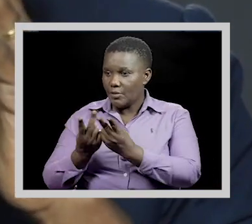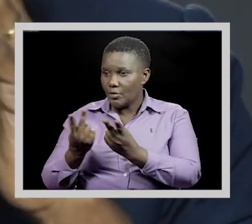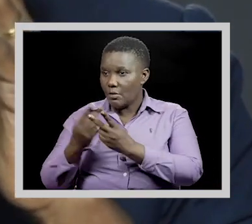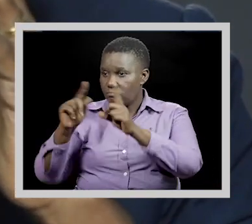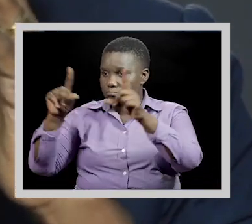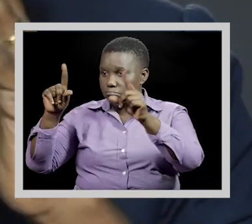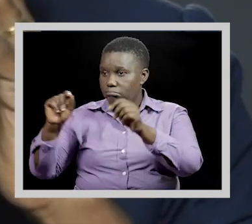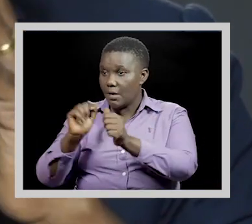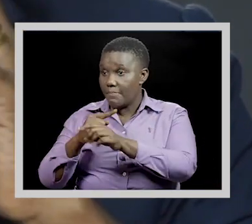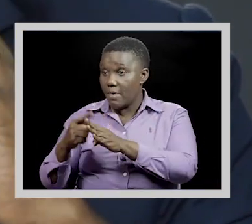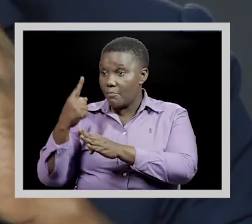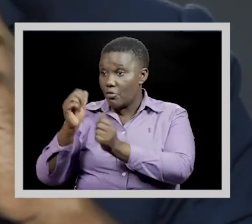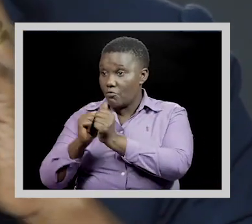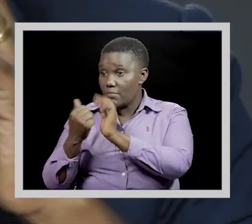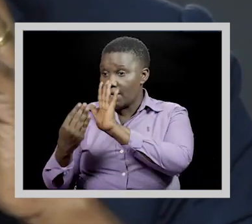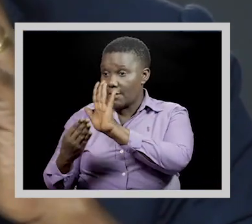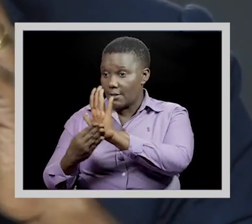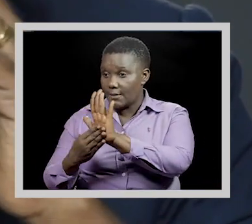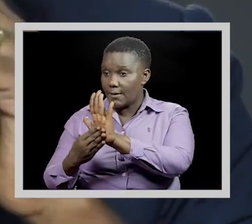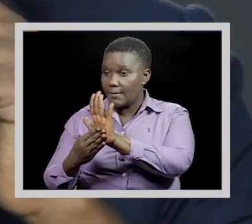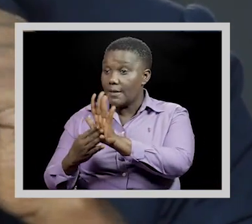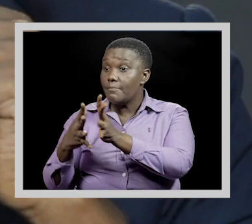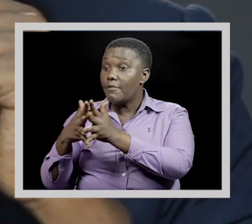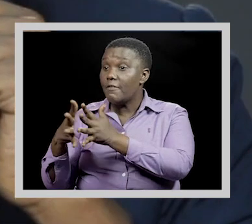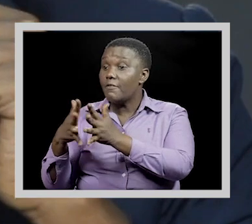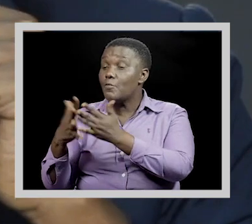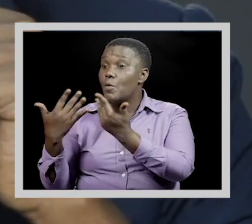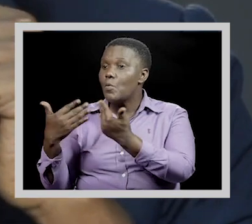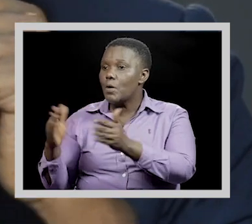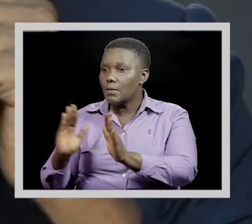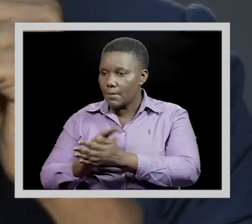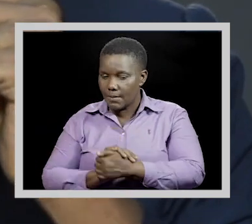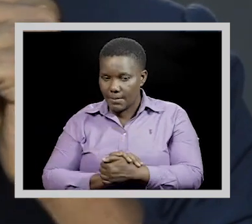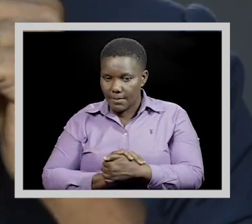Section 119 of the Law of the Child Act, it prevents